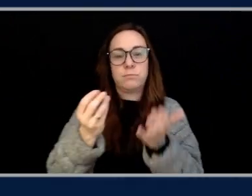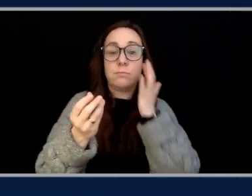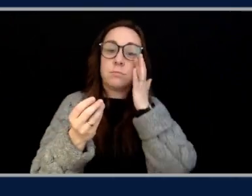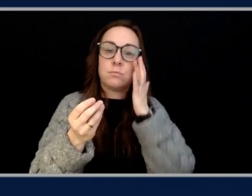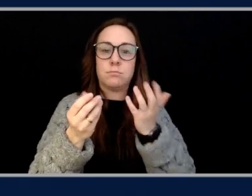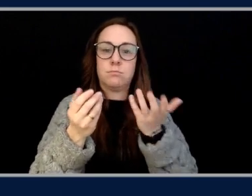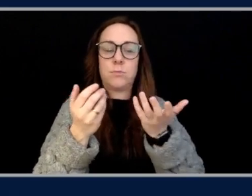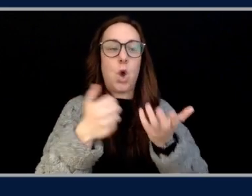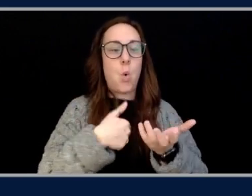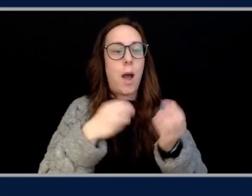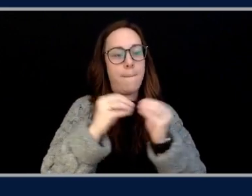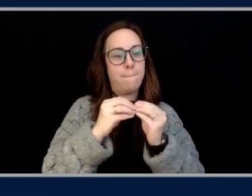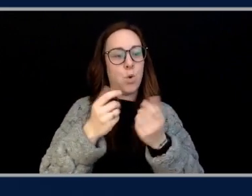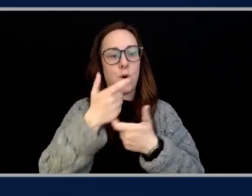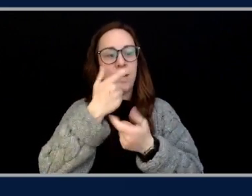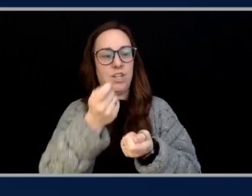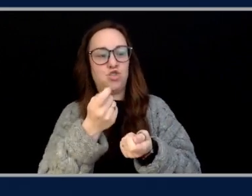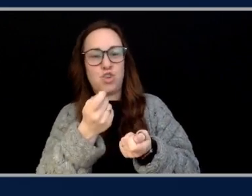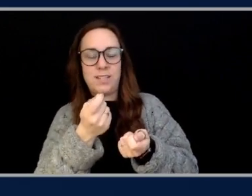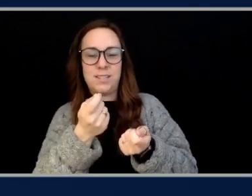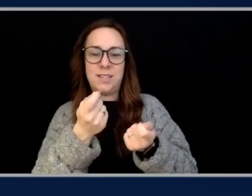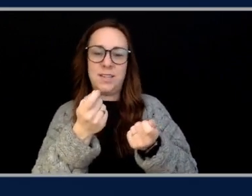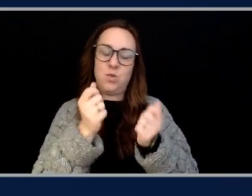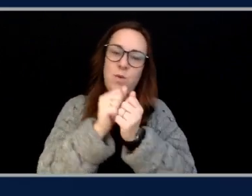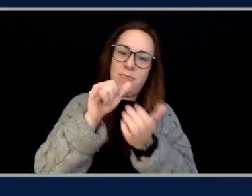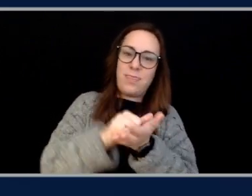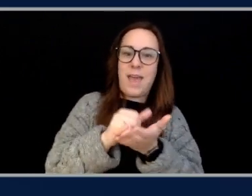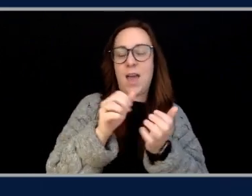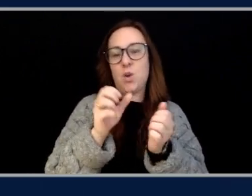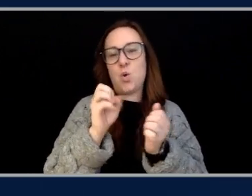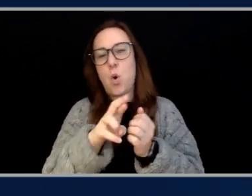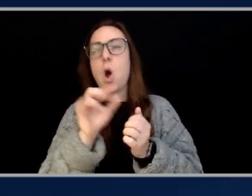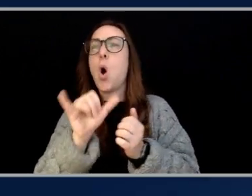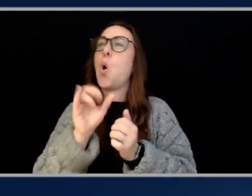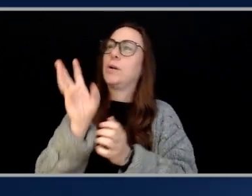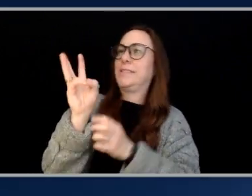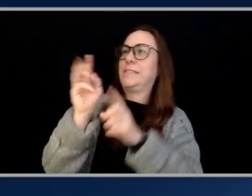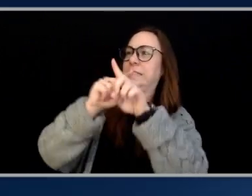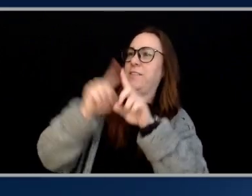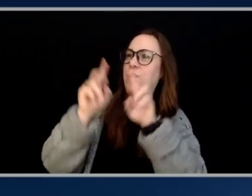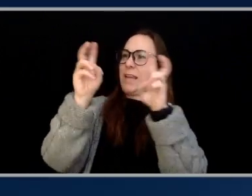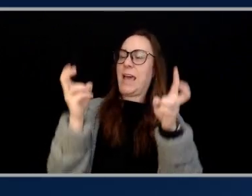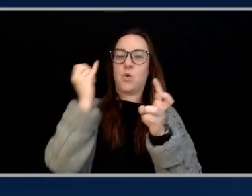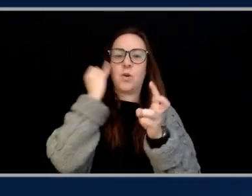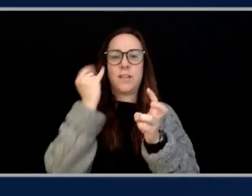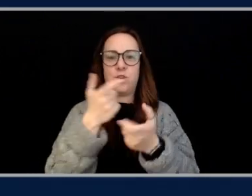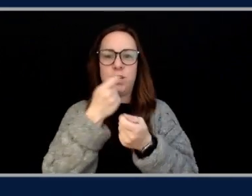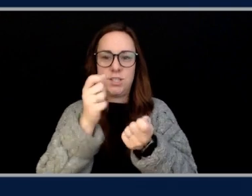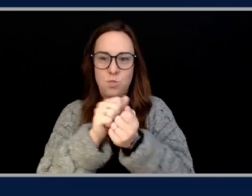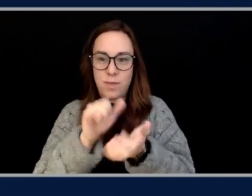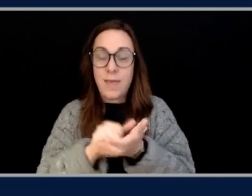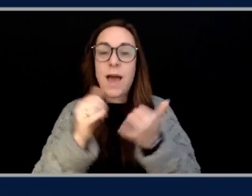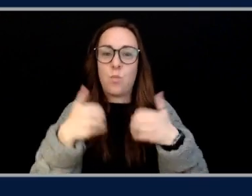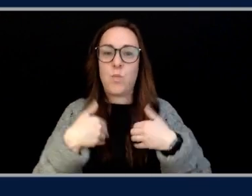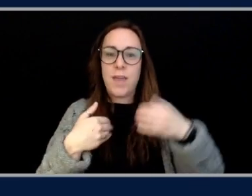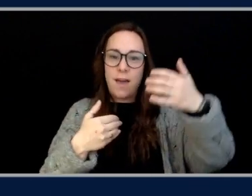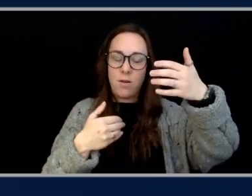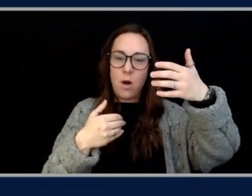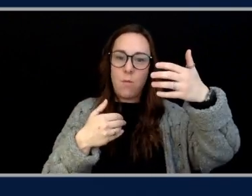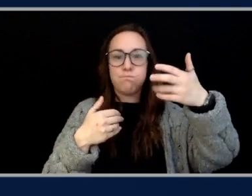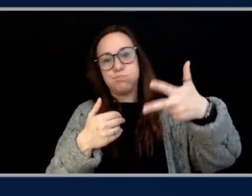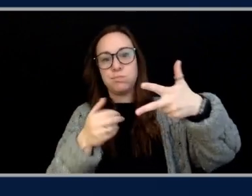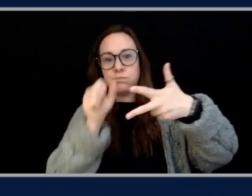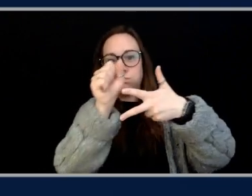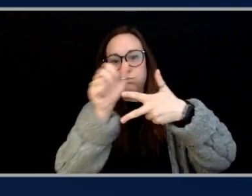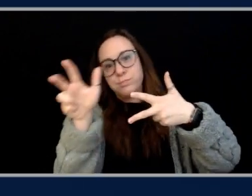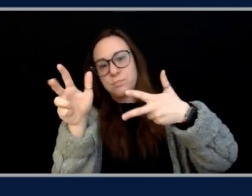oh, I'm more interested in threat detection and incident response. Among those 6 categories, if there's one that you're specifically interested in, there's a variety of... I'm really biased to